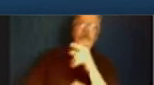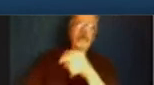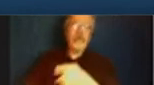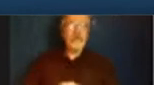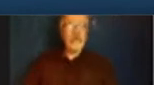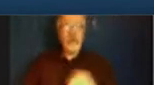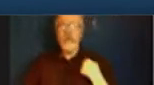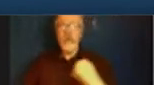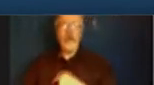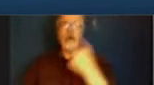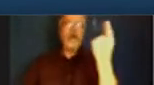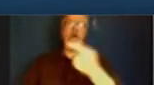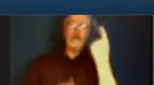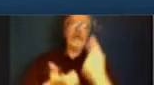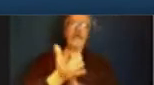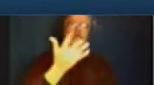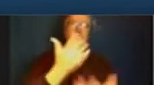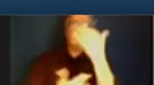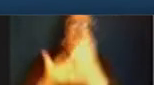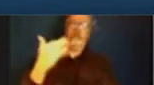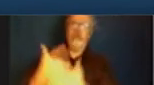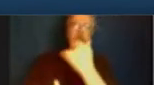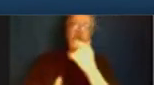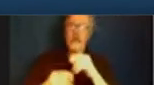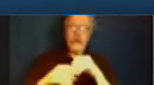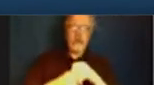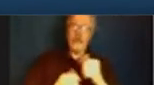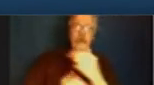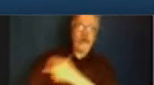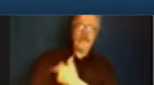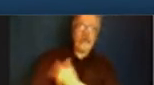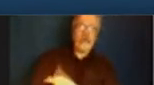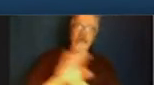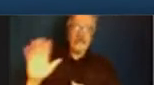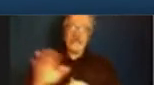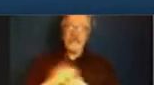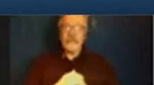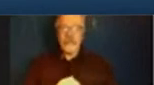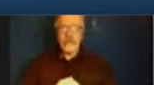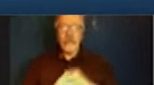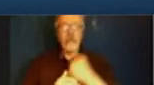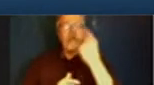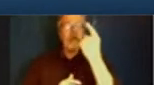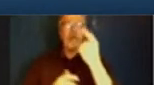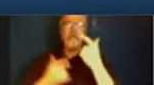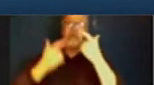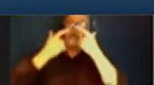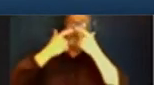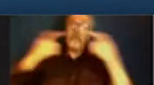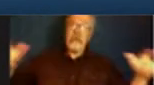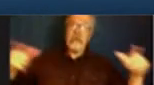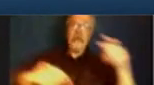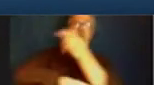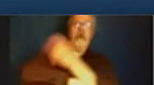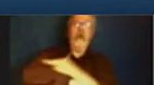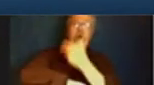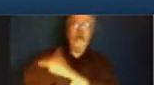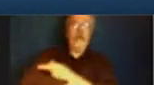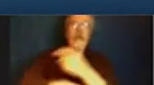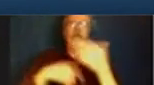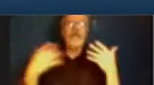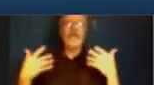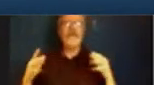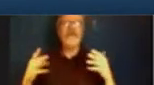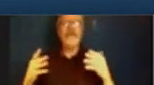with the hospitals. And as I've indicated, one of the major hospital chains has already curtailed elective surgery so that we can make